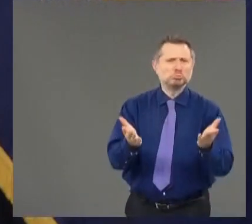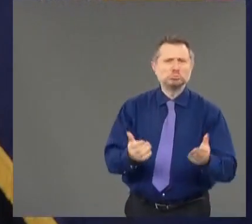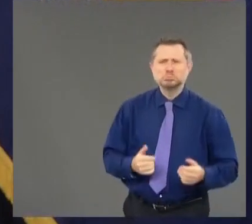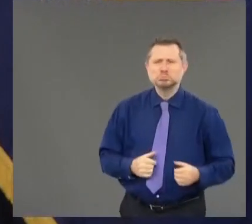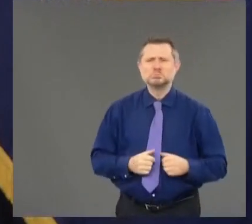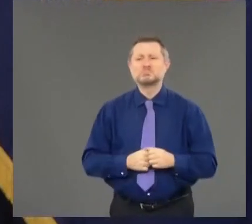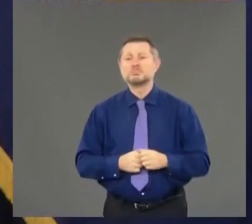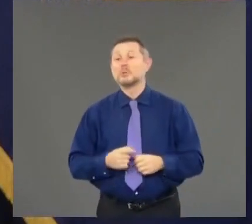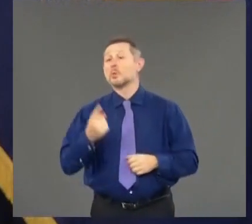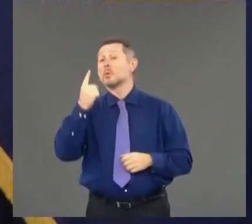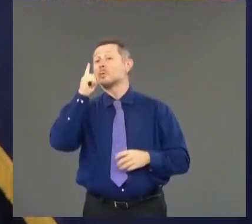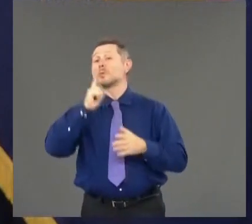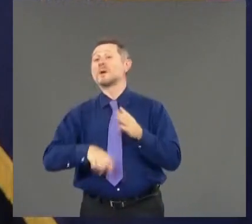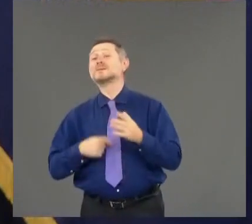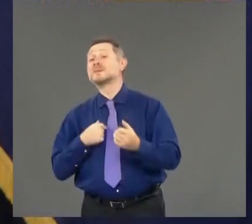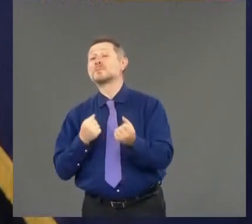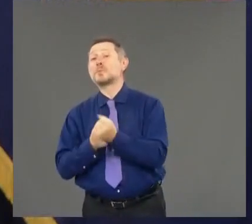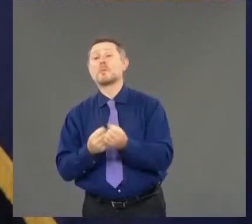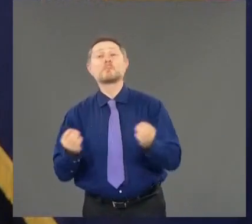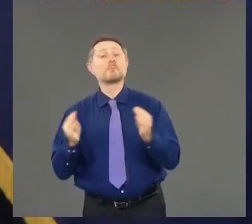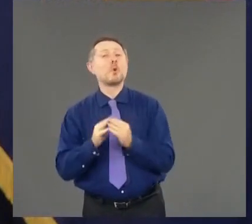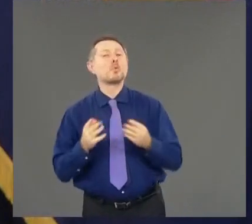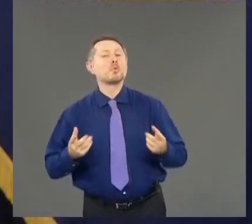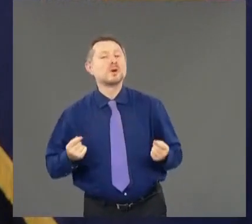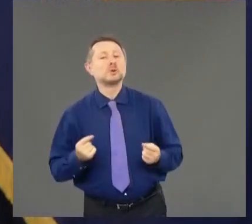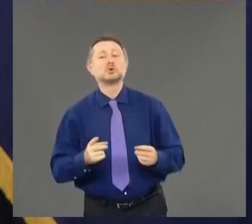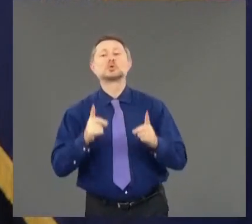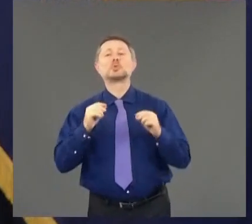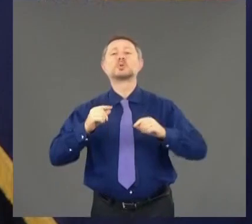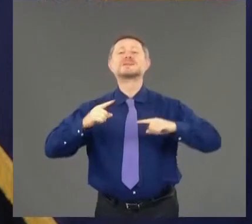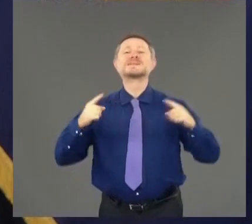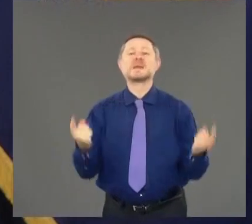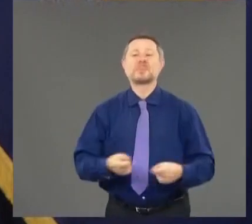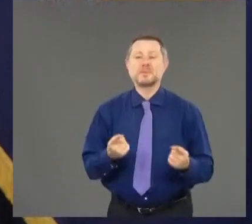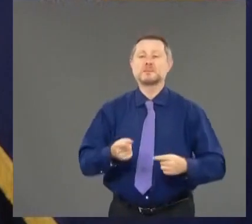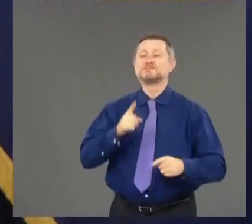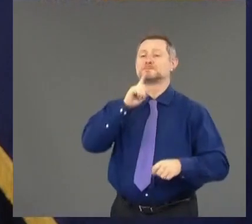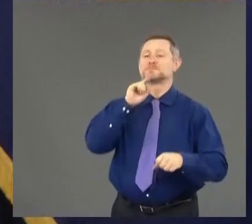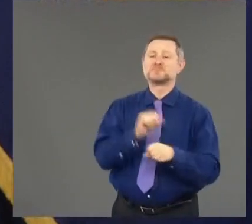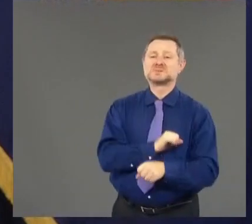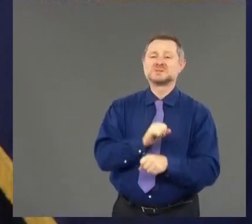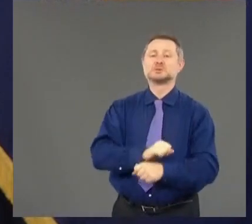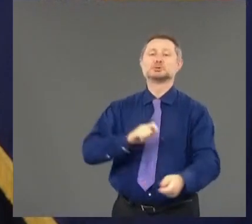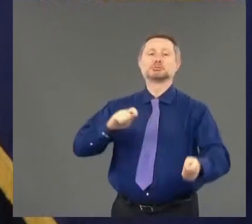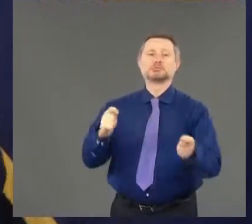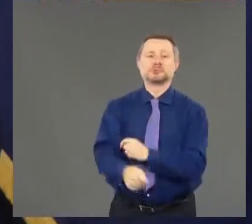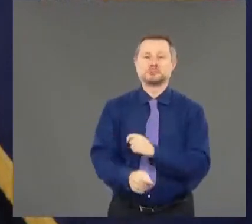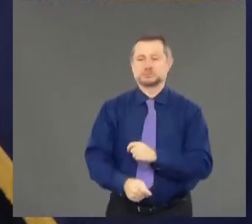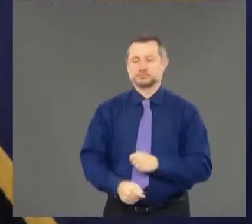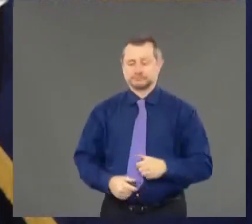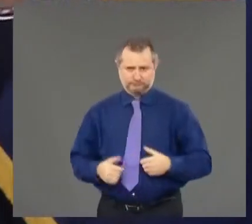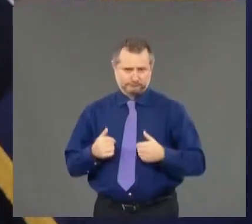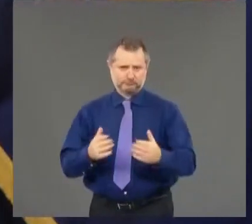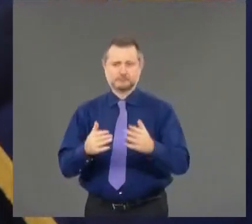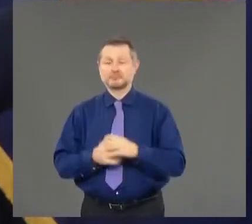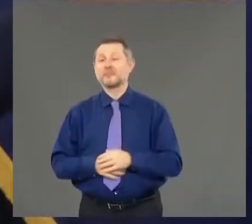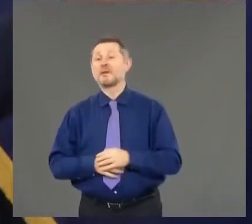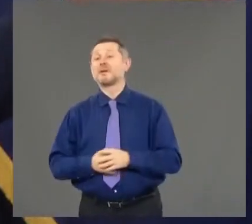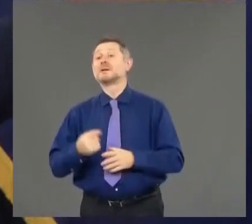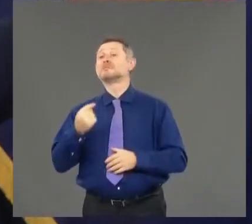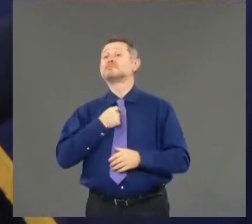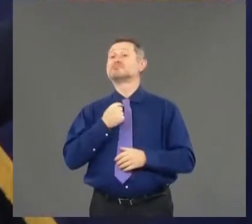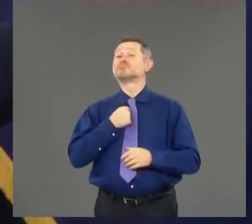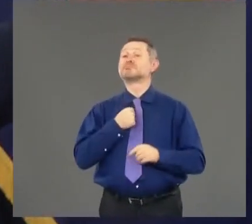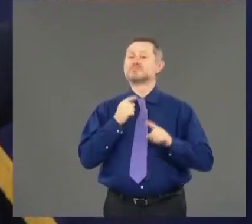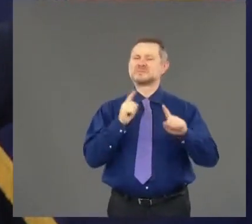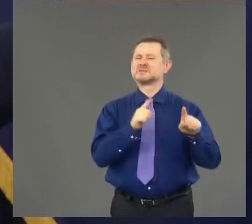You know what I support more? Do something. Make change. Make change. I went to every Pride